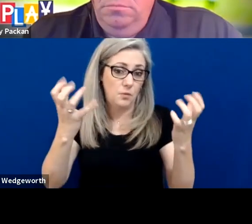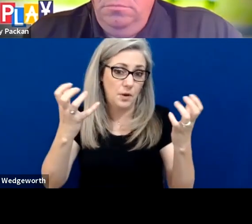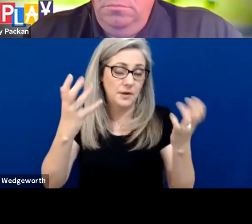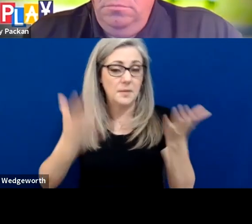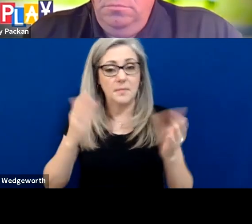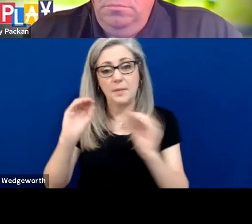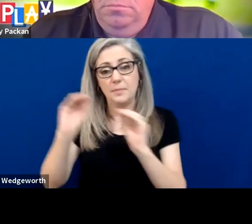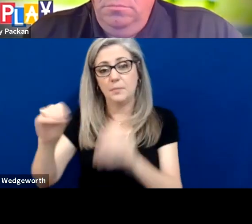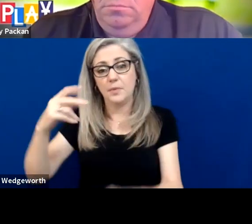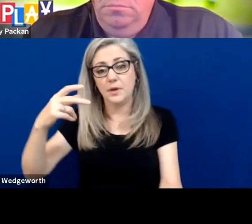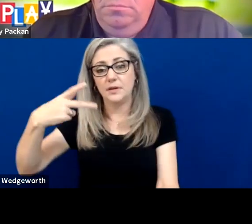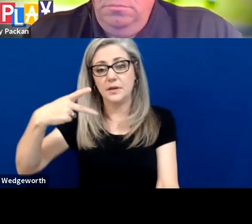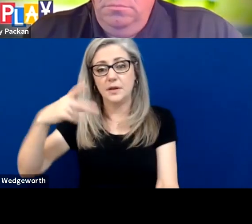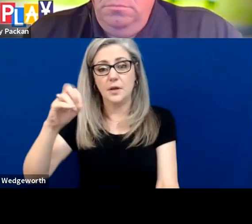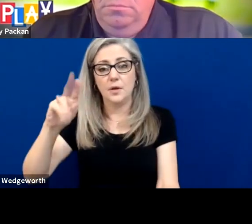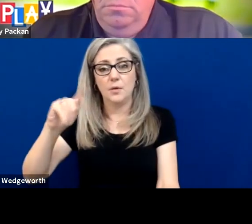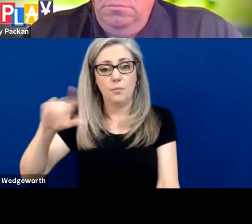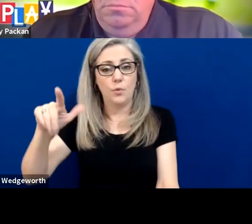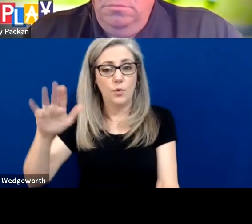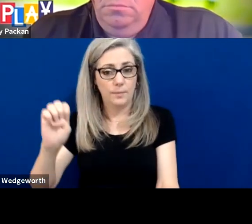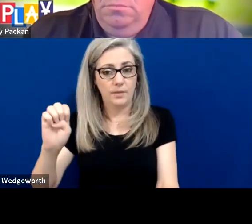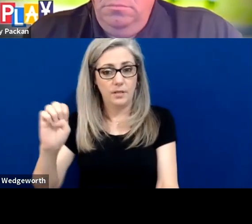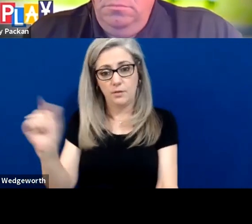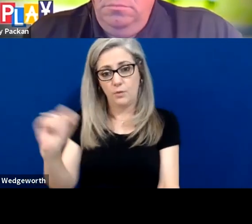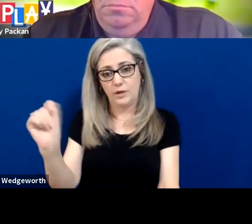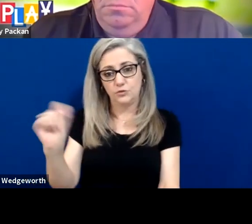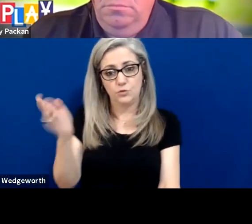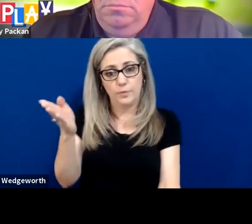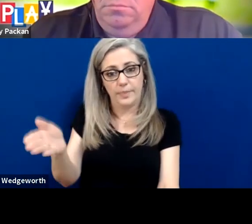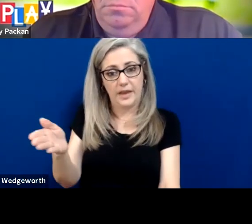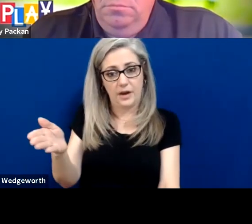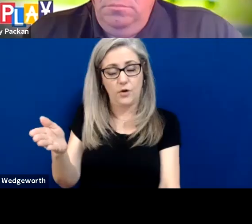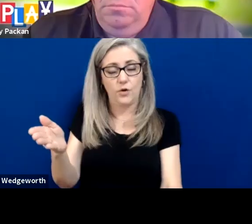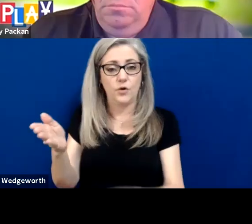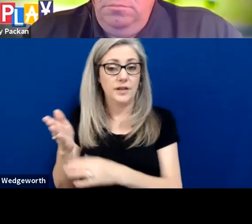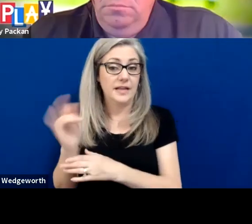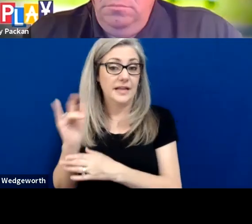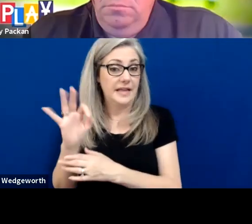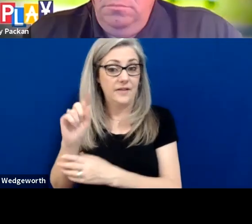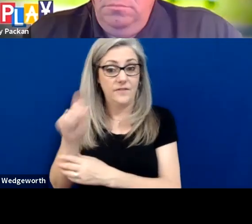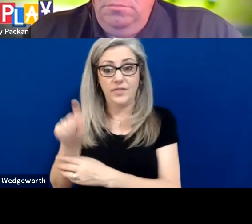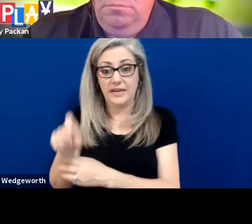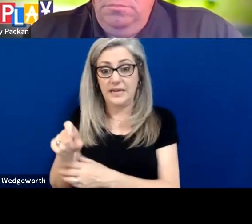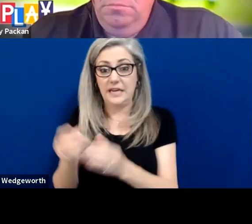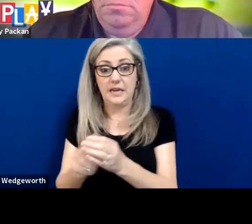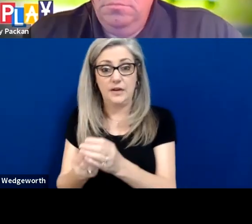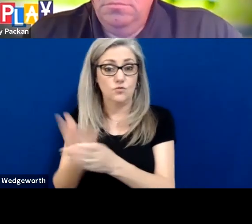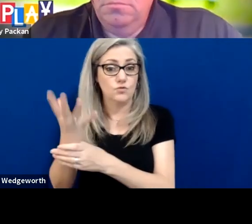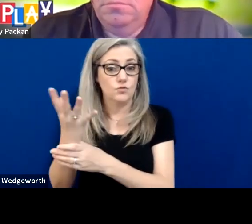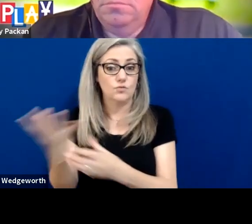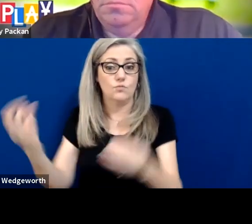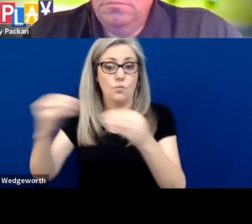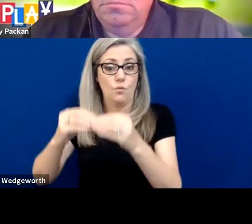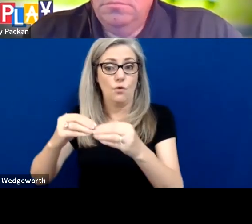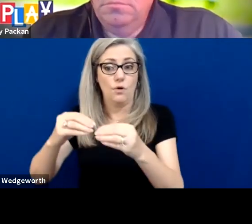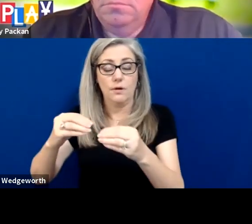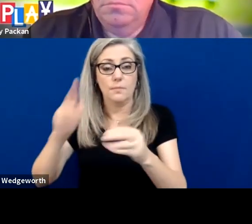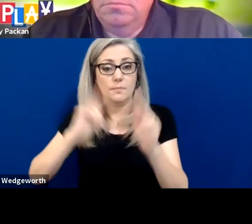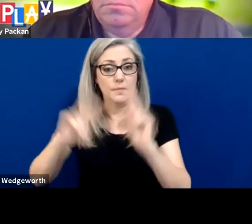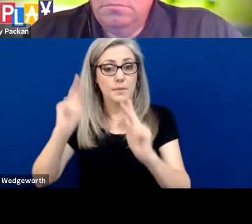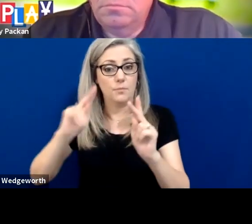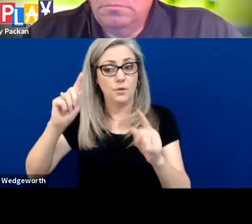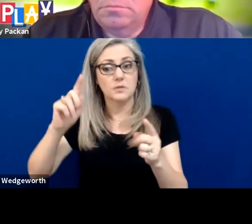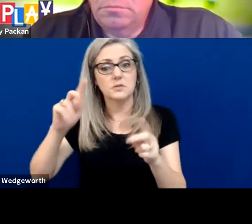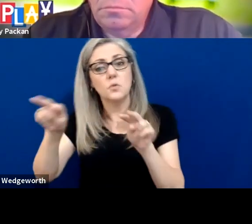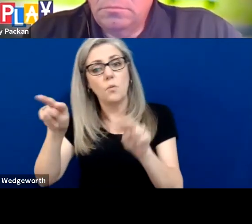portable restroom there, at least to start off with, if that need grew, and then really watch the need